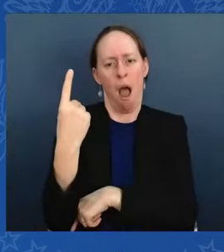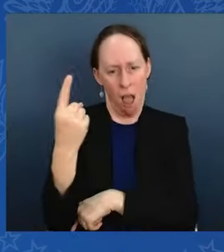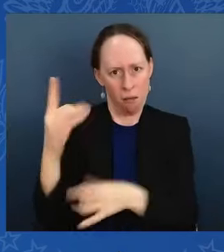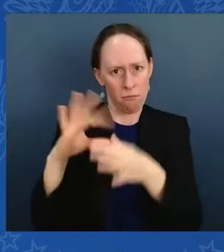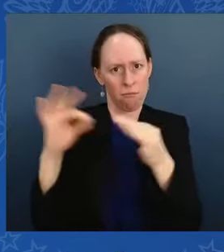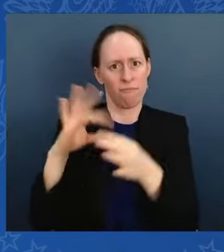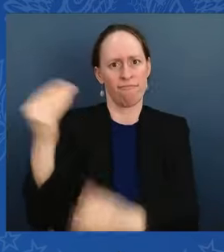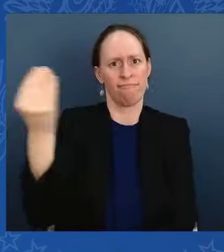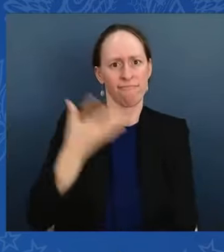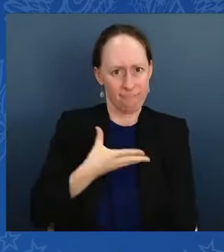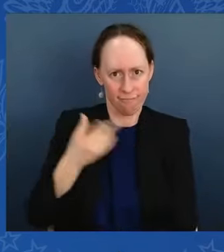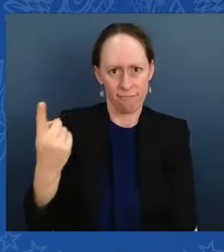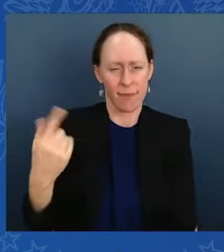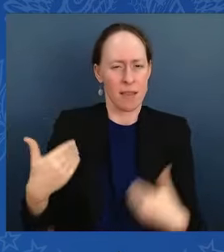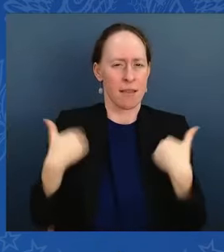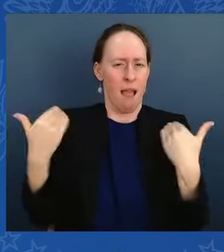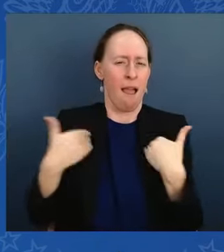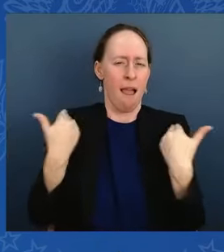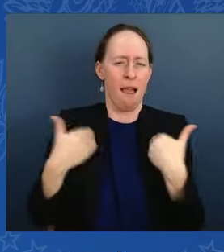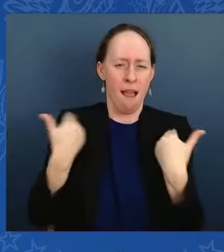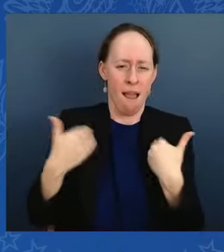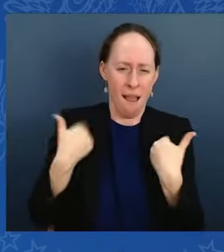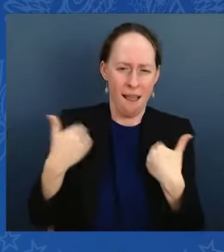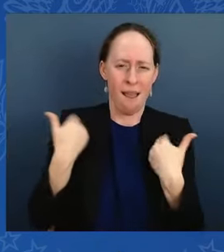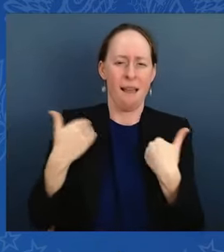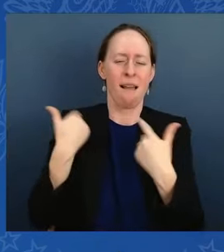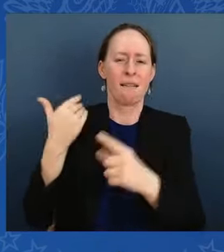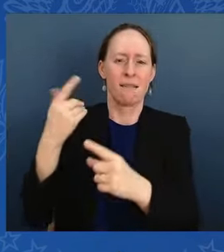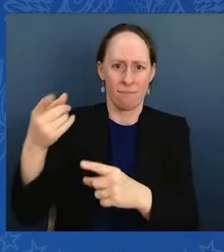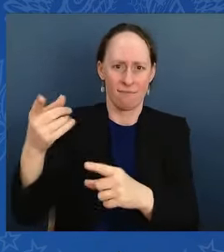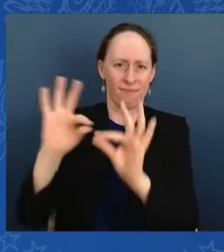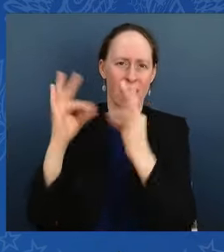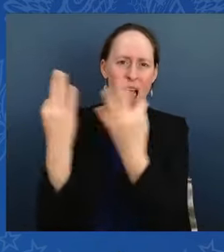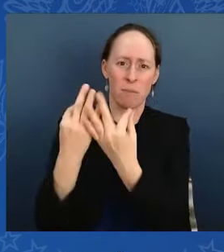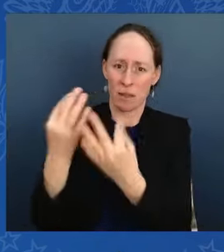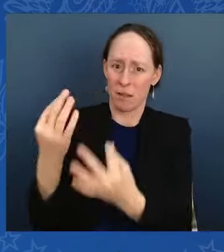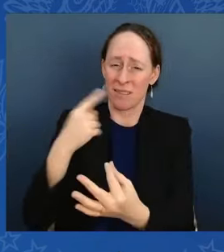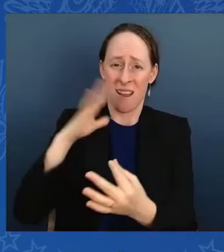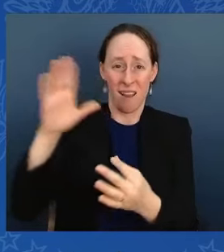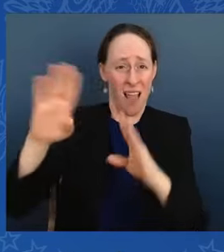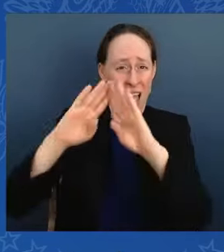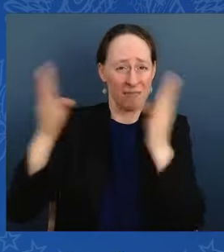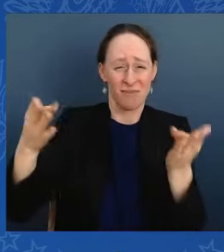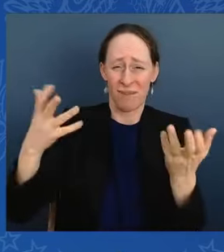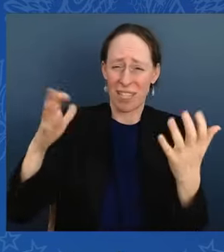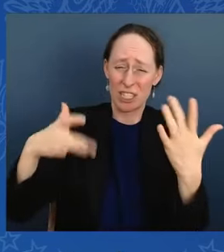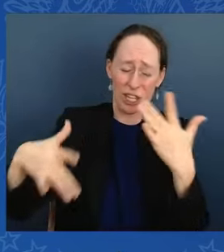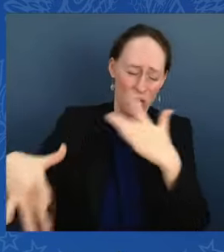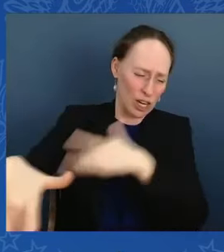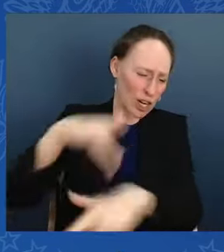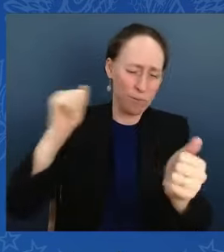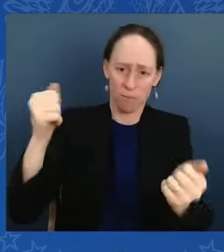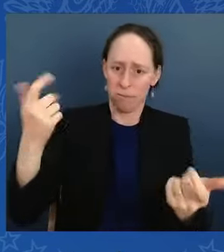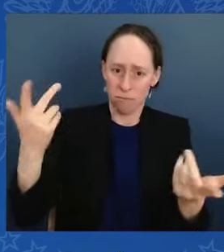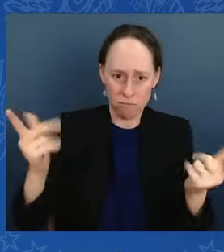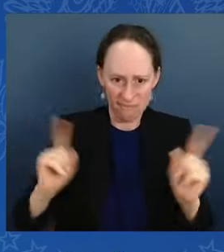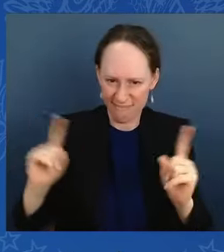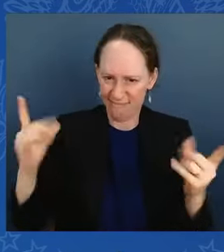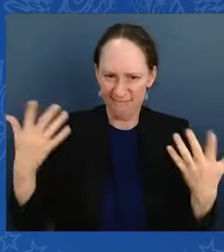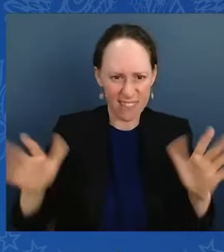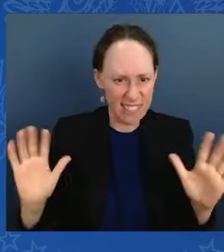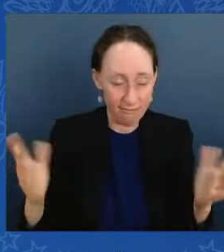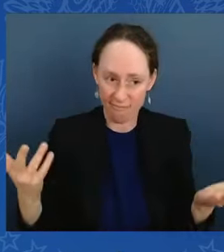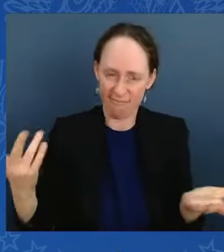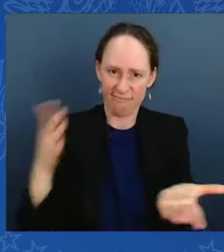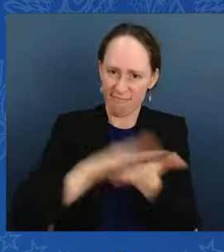their entire home was lifted up and taken out into basically what we'd call a bayou. It's not a bayou, but a flat space out in the middle of a